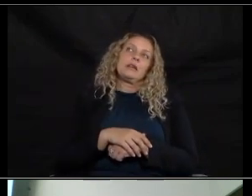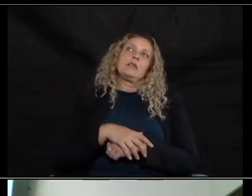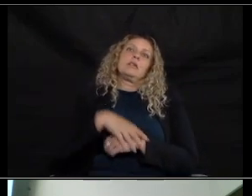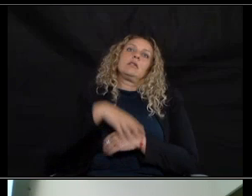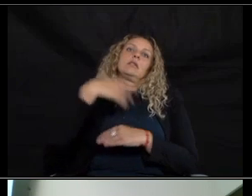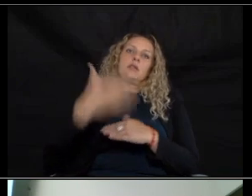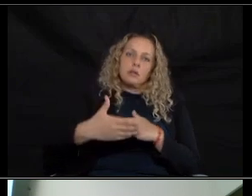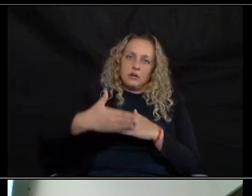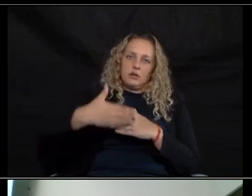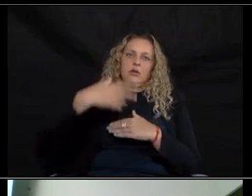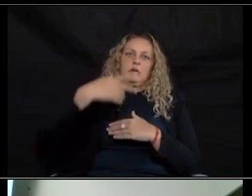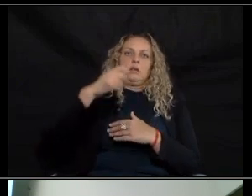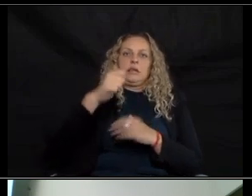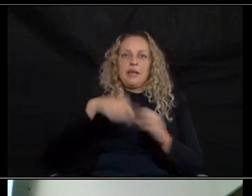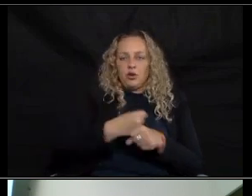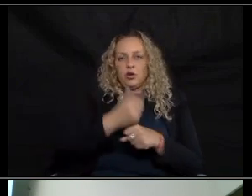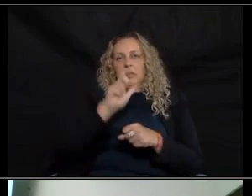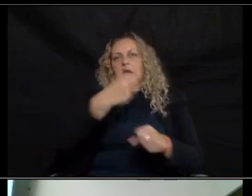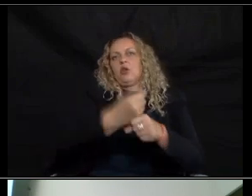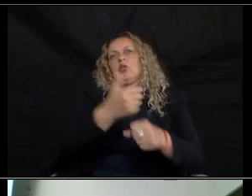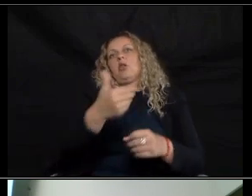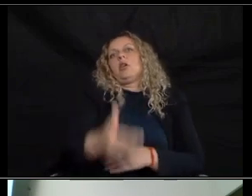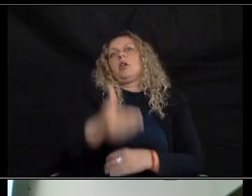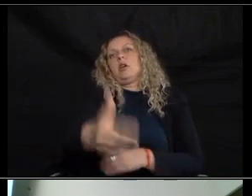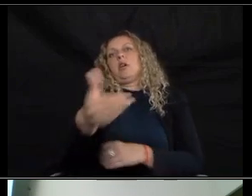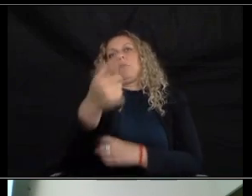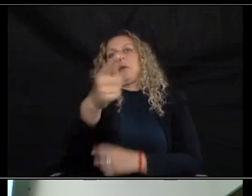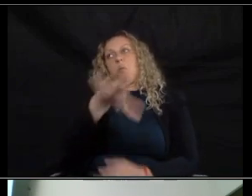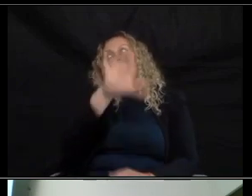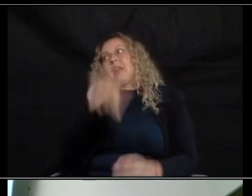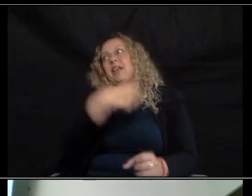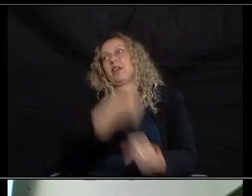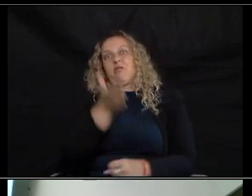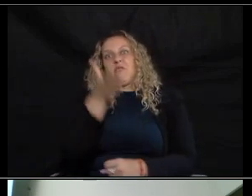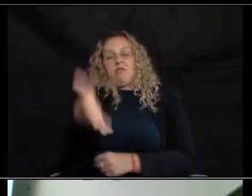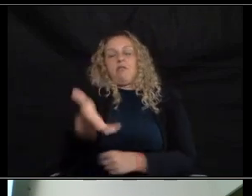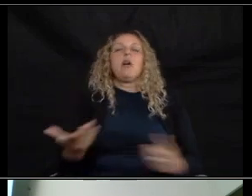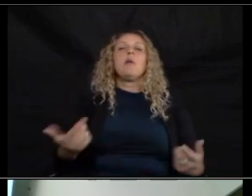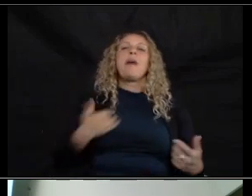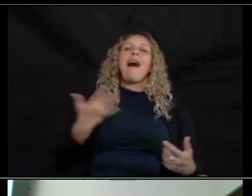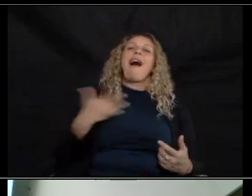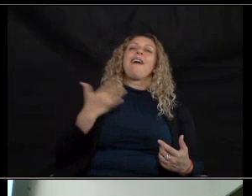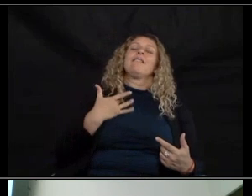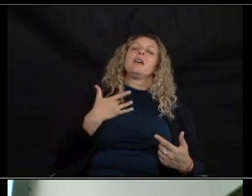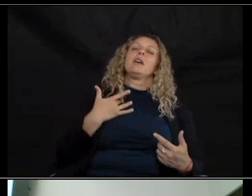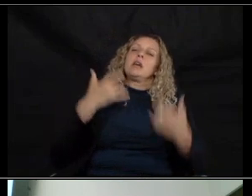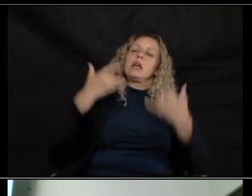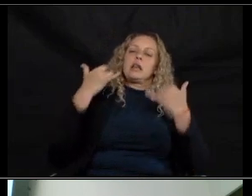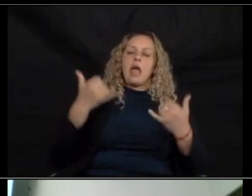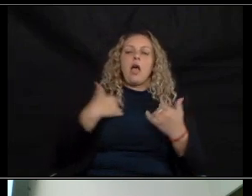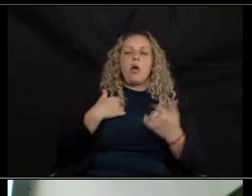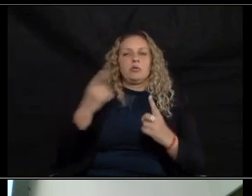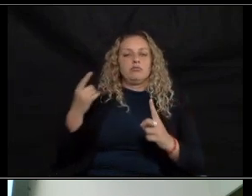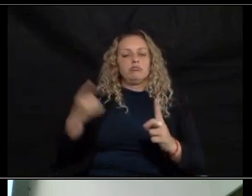decades, if not a century from now. And I feel that we've come down this road.